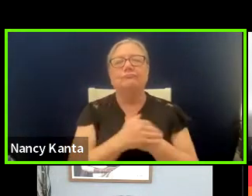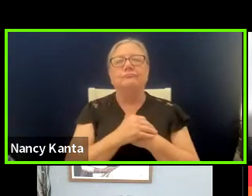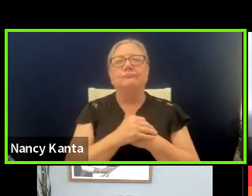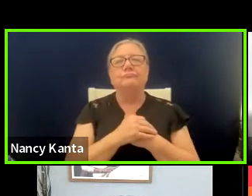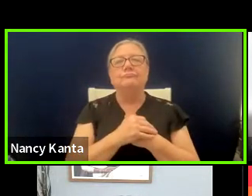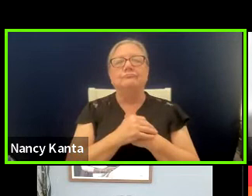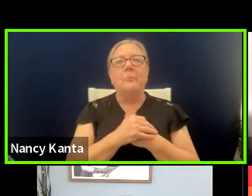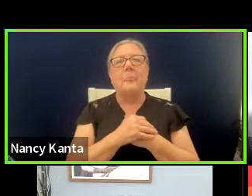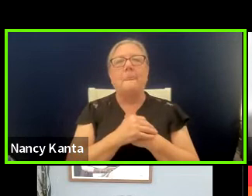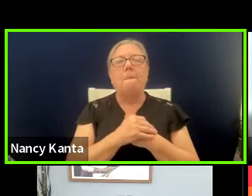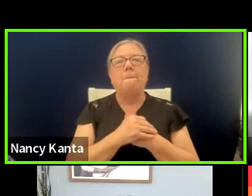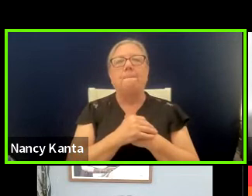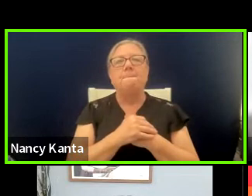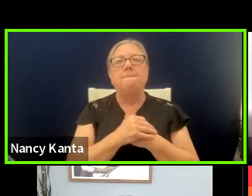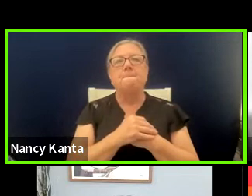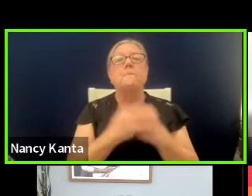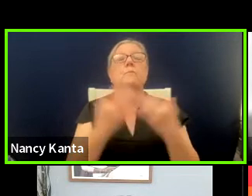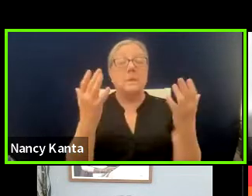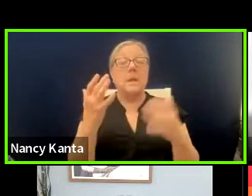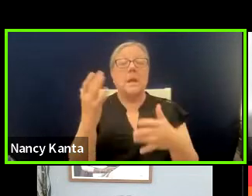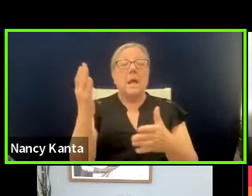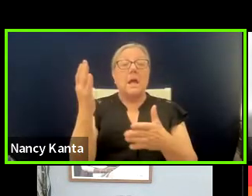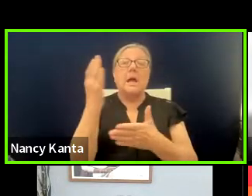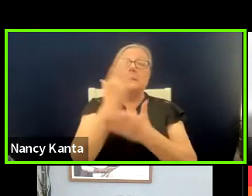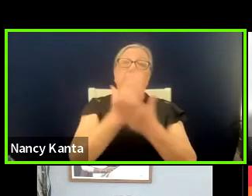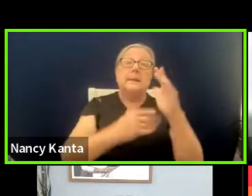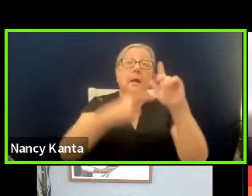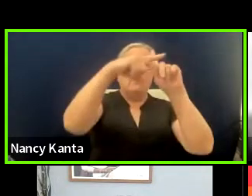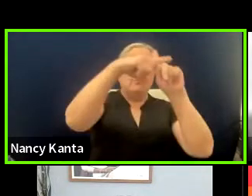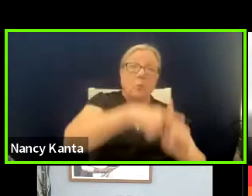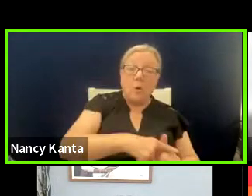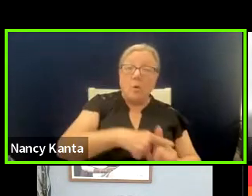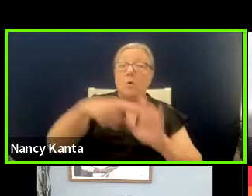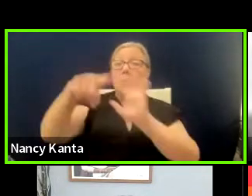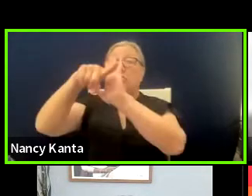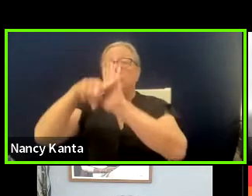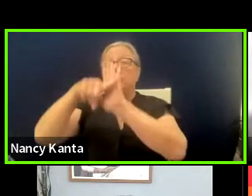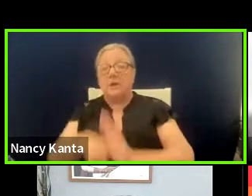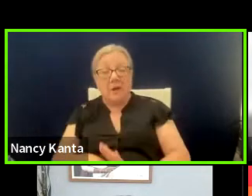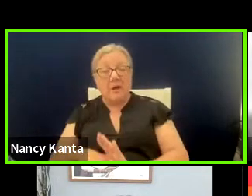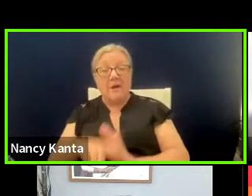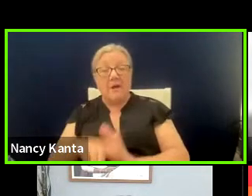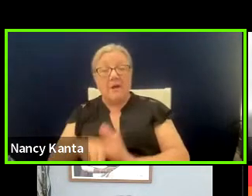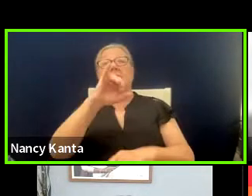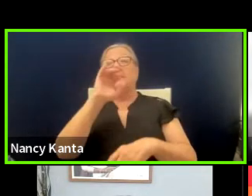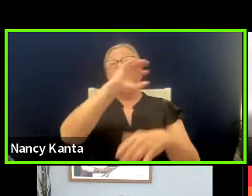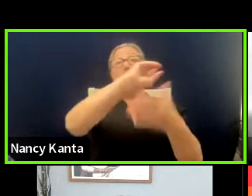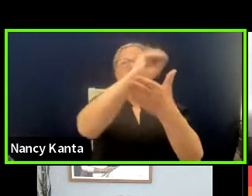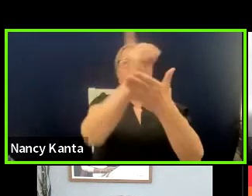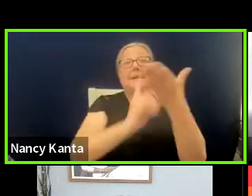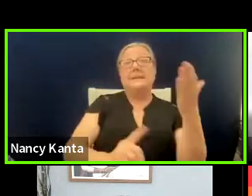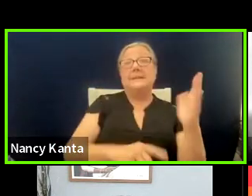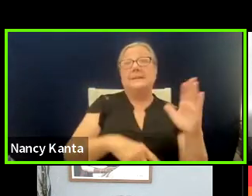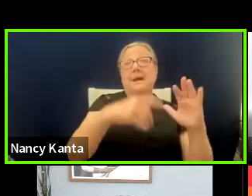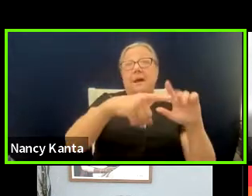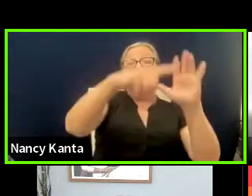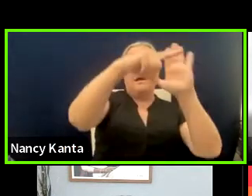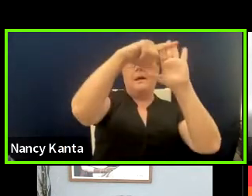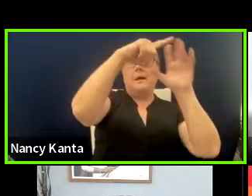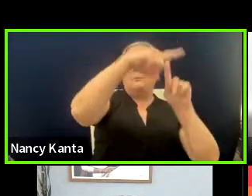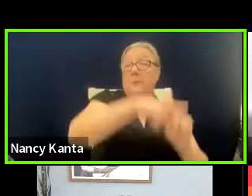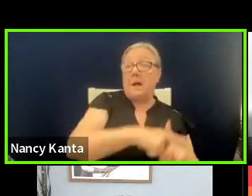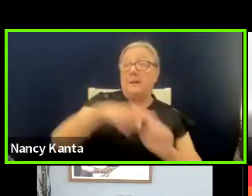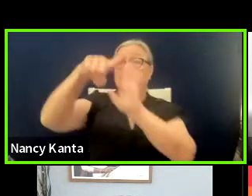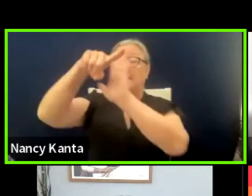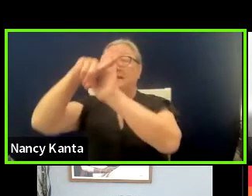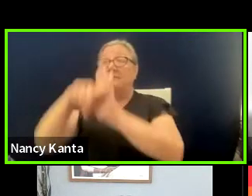like some of the sort of pros and cons of, what this design achieves versus another design? I'm curious about that. And obviously the movement